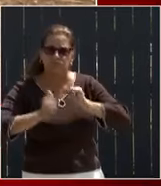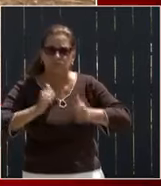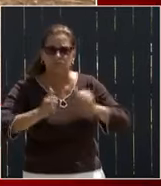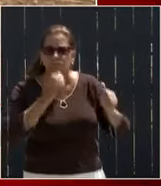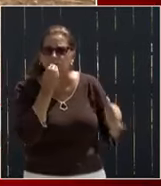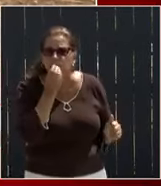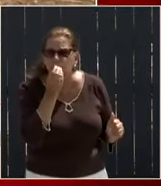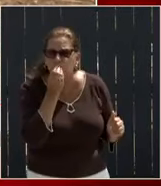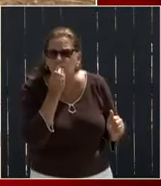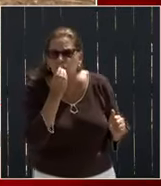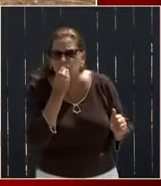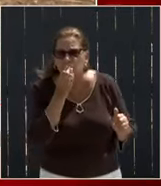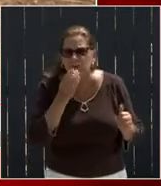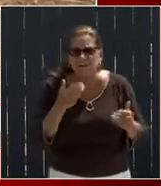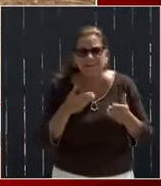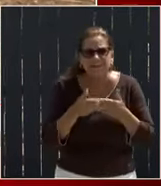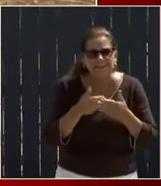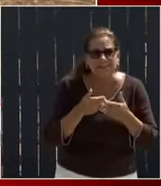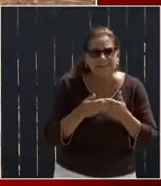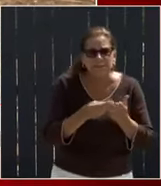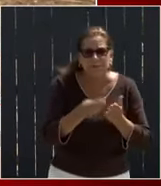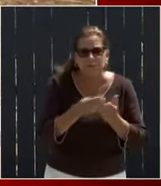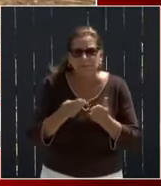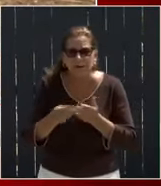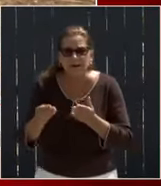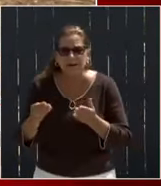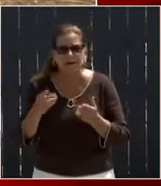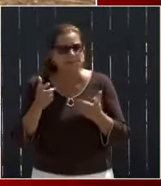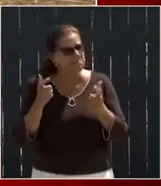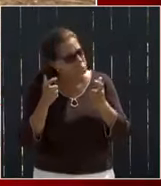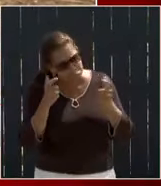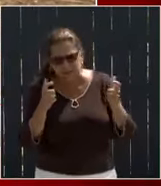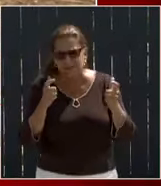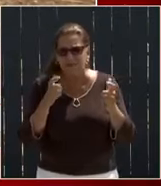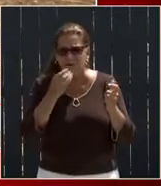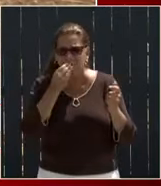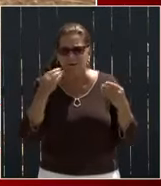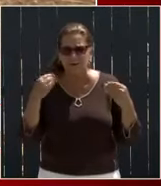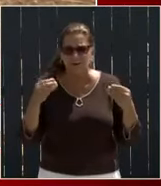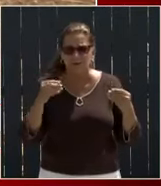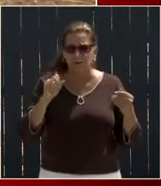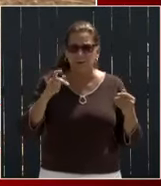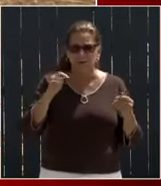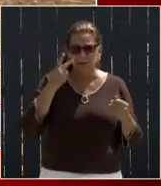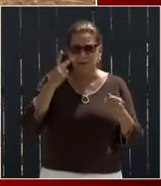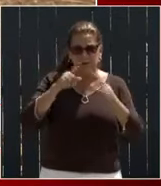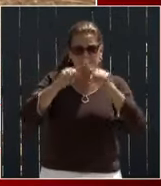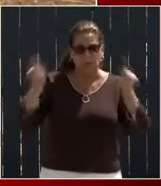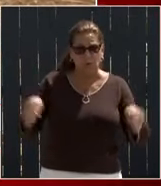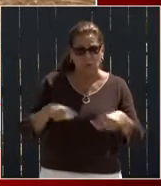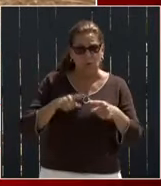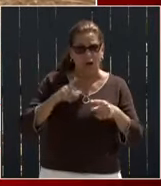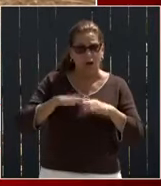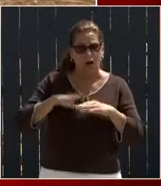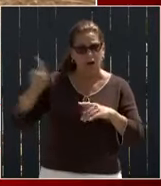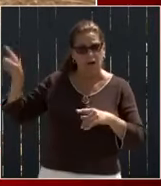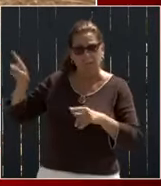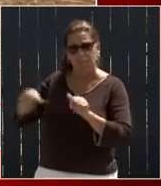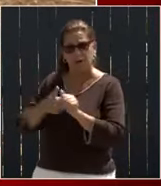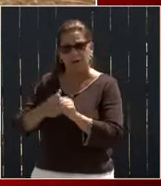do is get more supermarkets here in Ward 7 and 8. If you look at these boards, we've got a bit of a cheat sheet for you. 3 of the